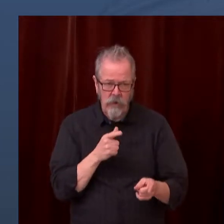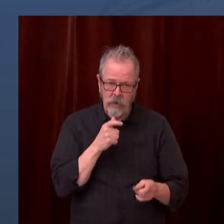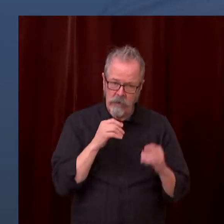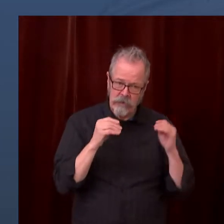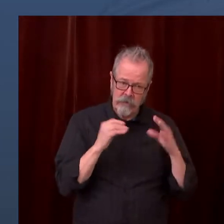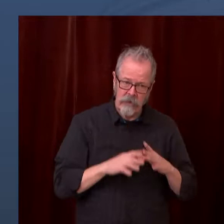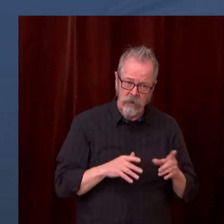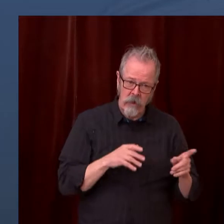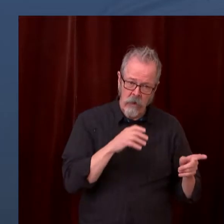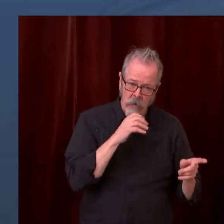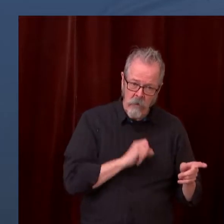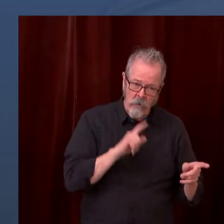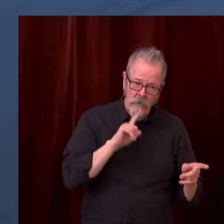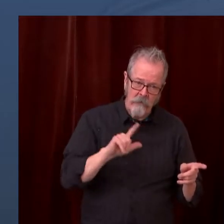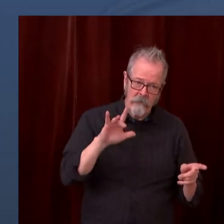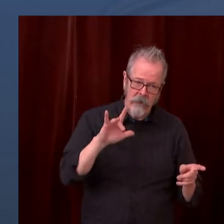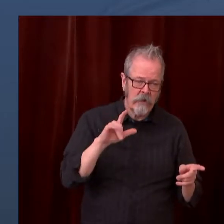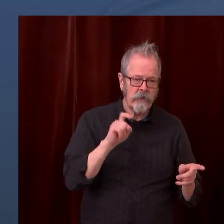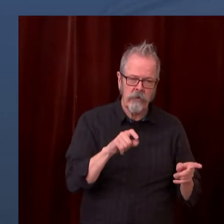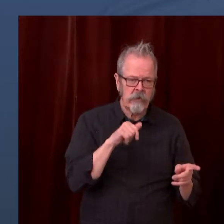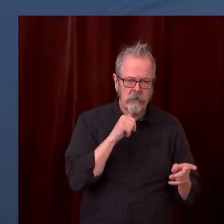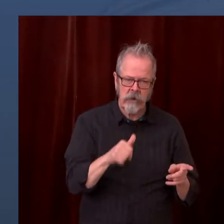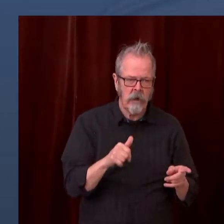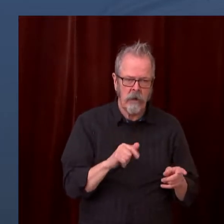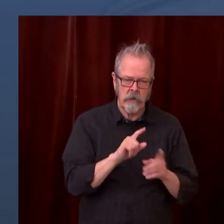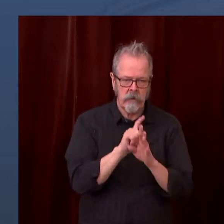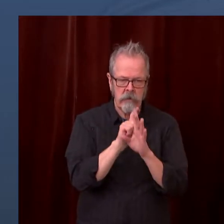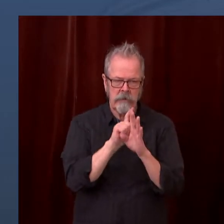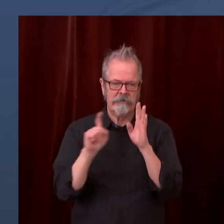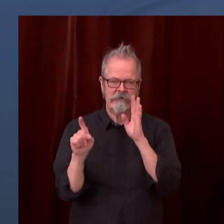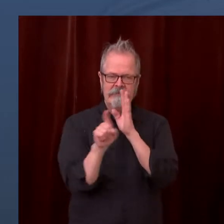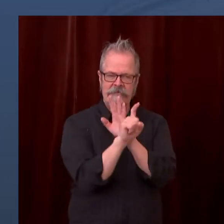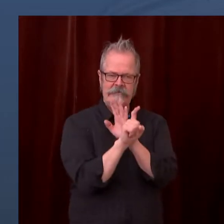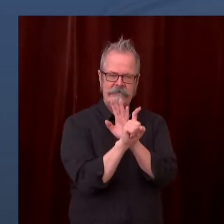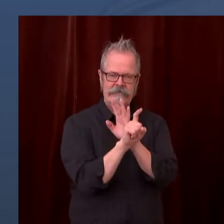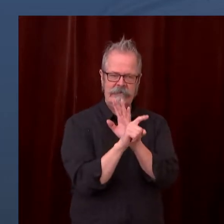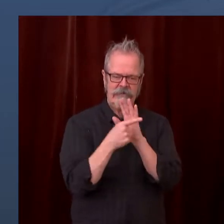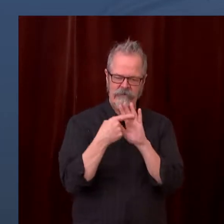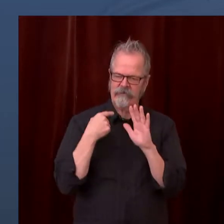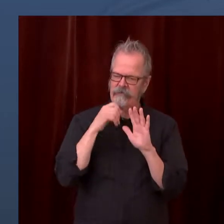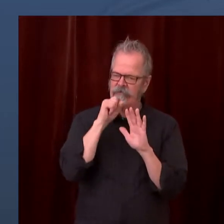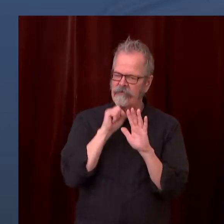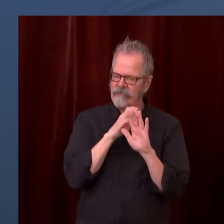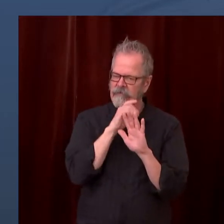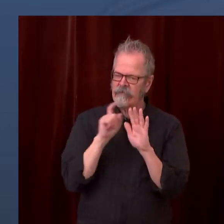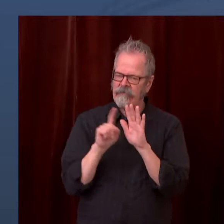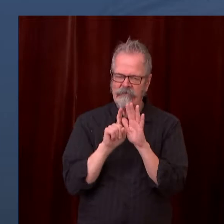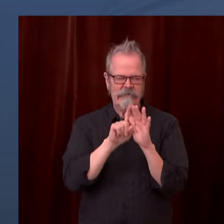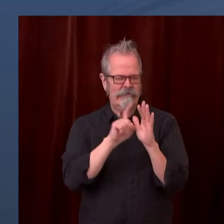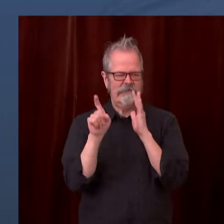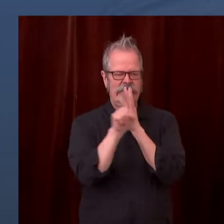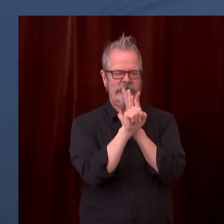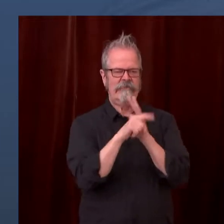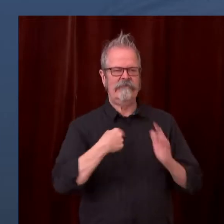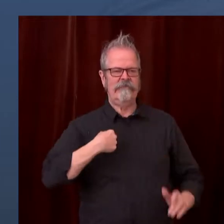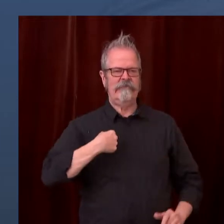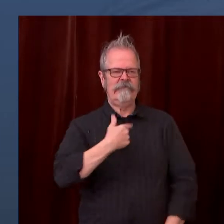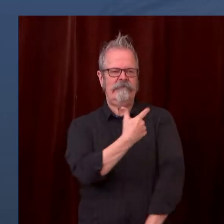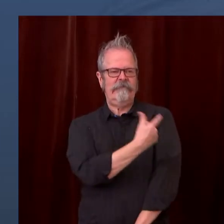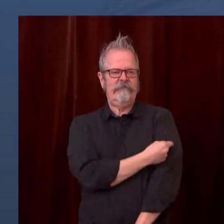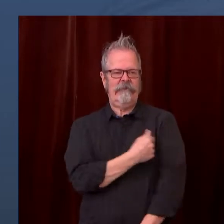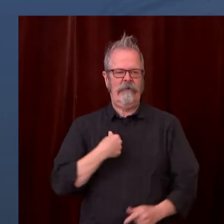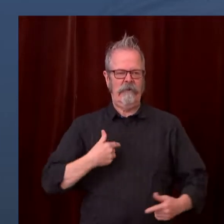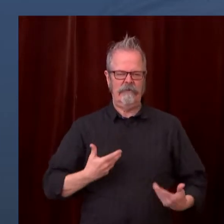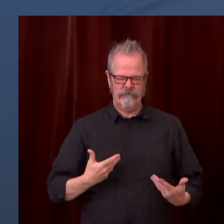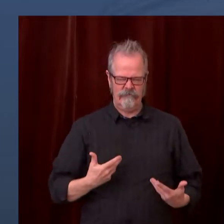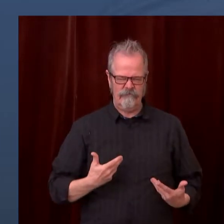Given that there are still 50% of the 65-plus cohort waiting to get a vaccine, why did you make this decision